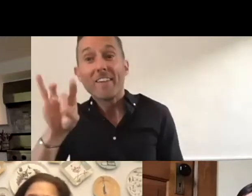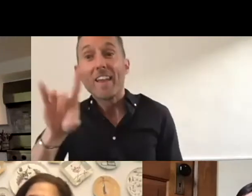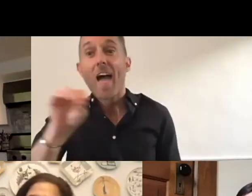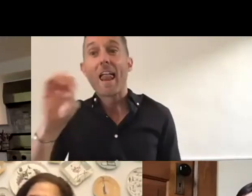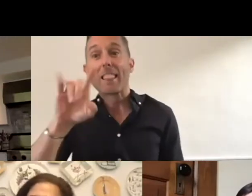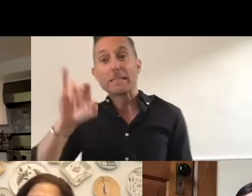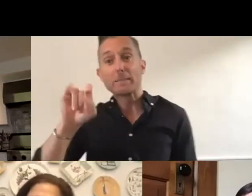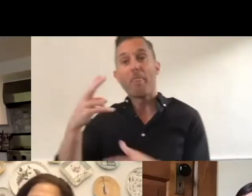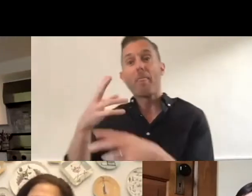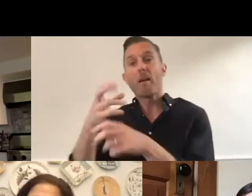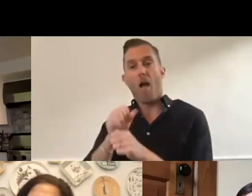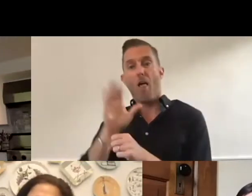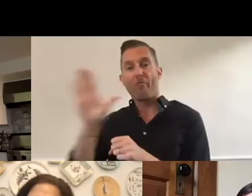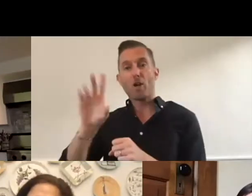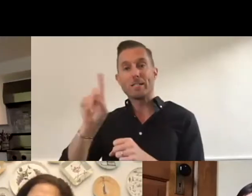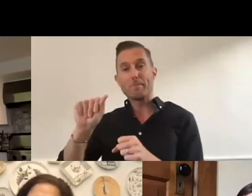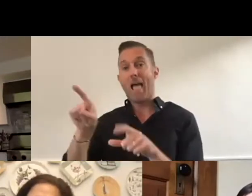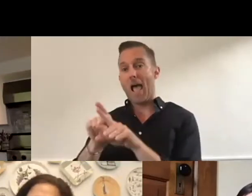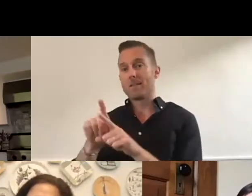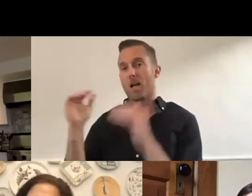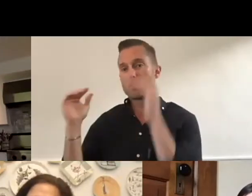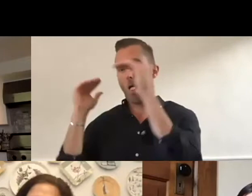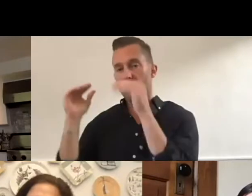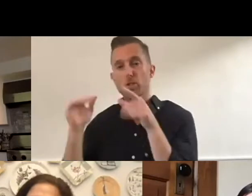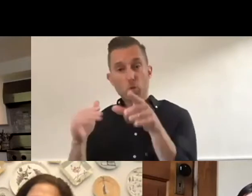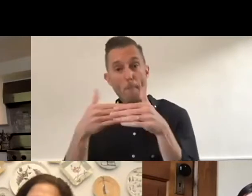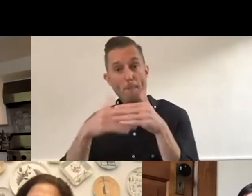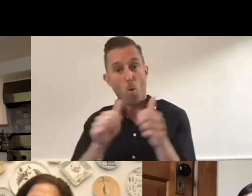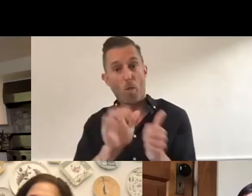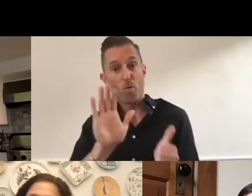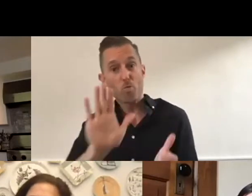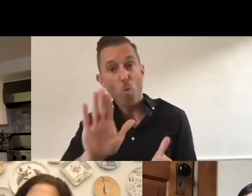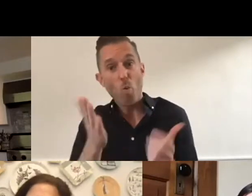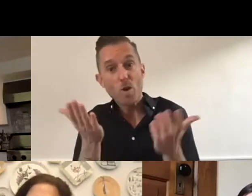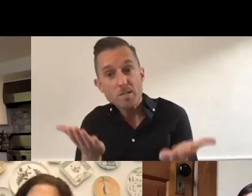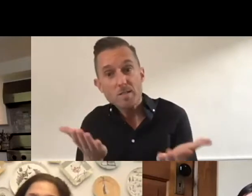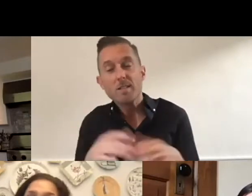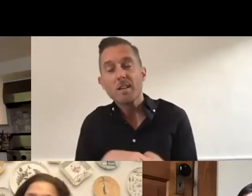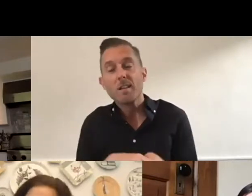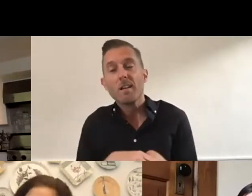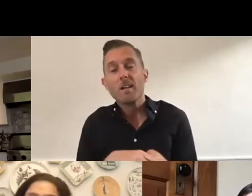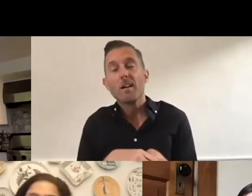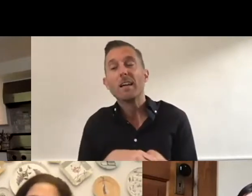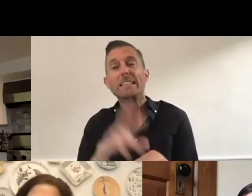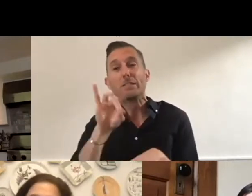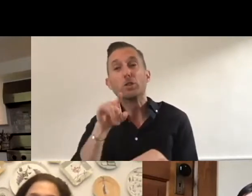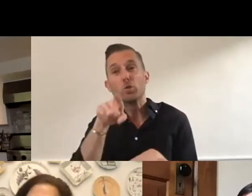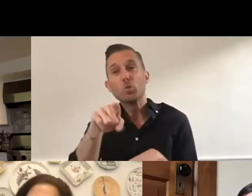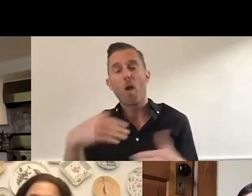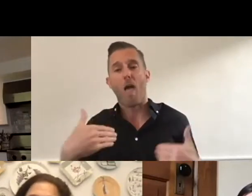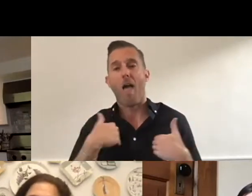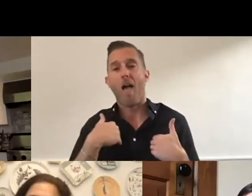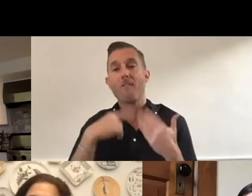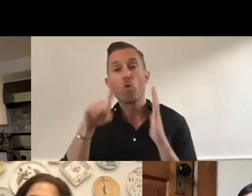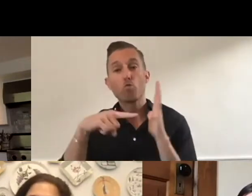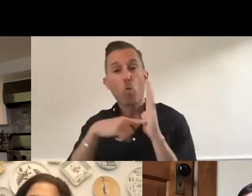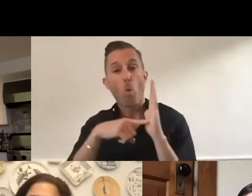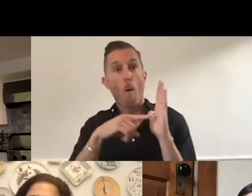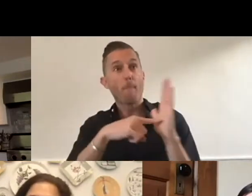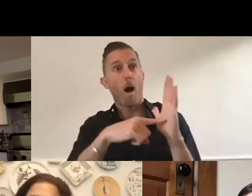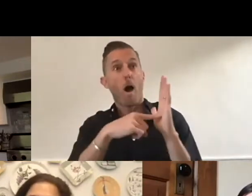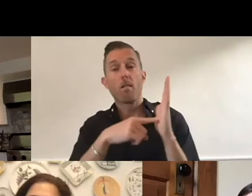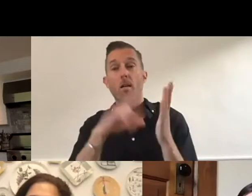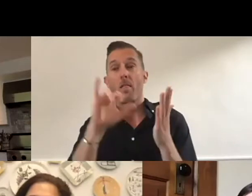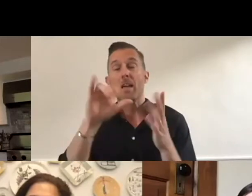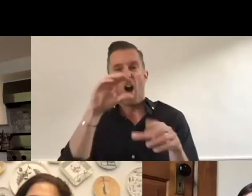their disabilities as adults, you were born with yours. Did you have role models in television that inspired